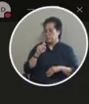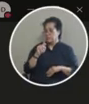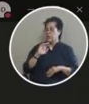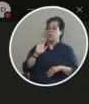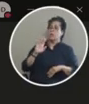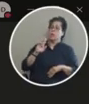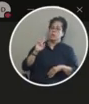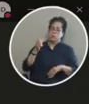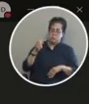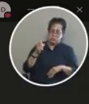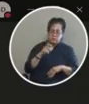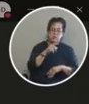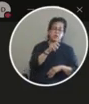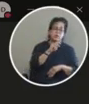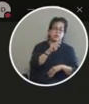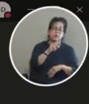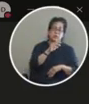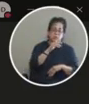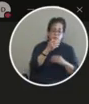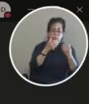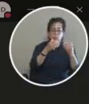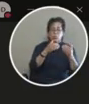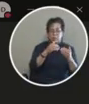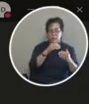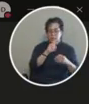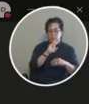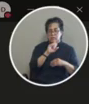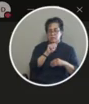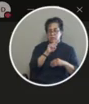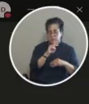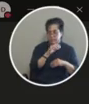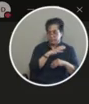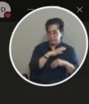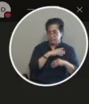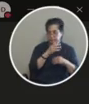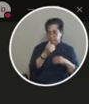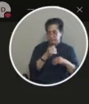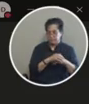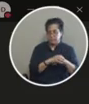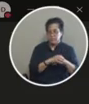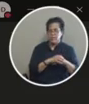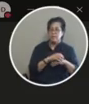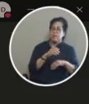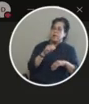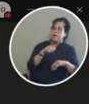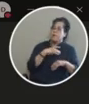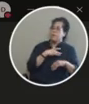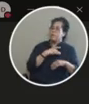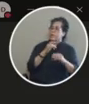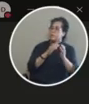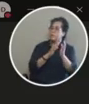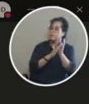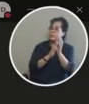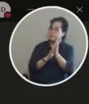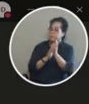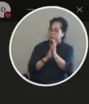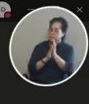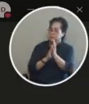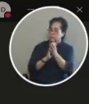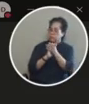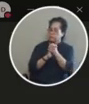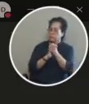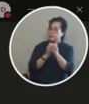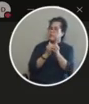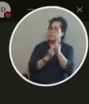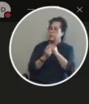Excuse me? Oh, Ms. Rodriguez, yes, ma'am. Go ahead, ma'am. You can speak now. Okay. Yes, I'd like to commend everyone for, it